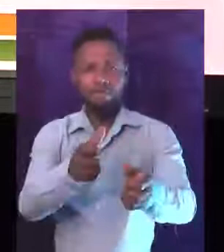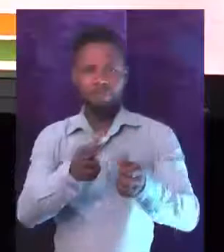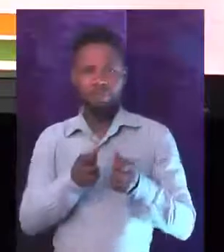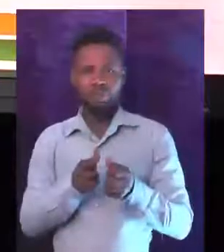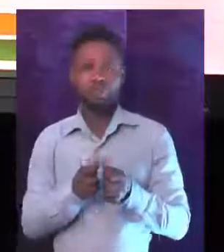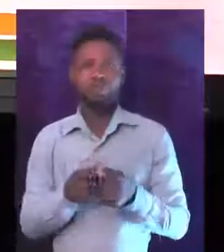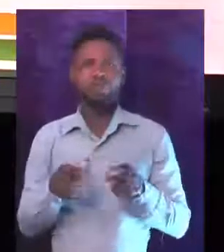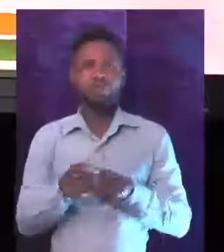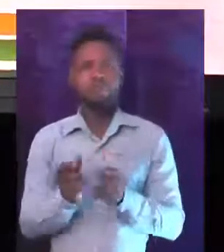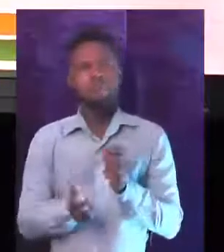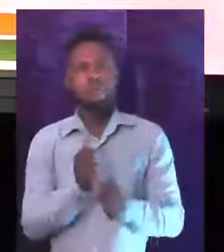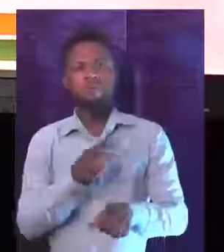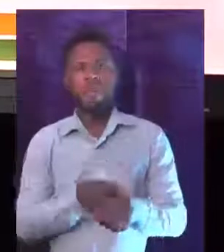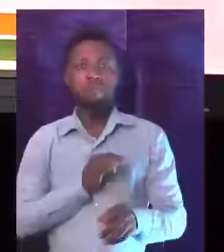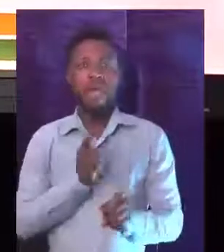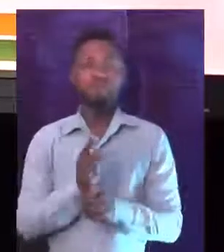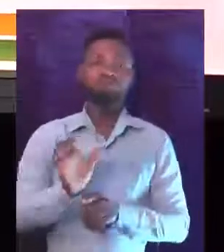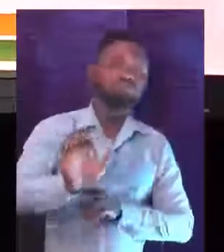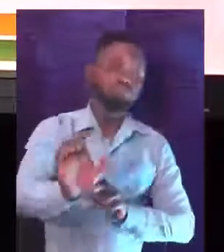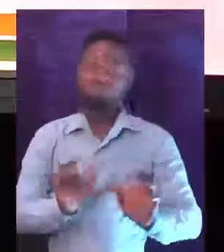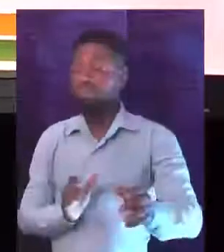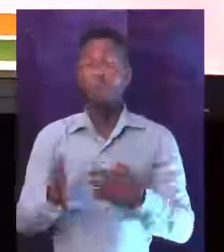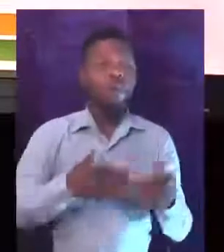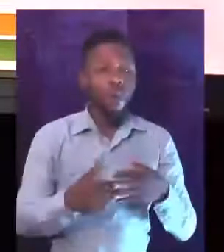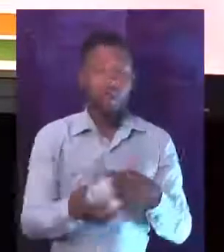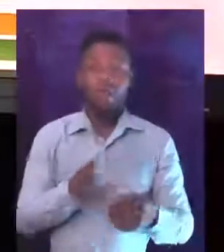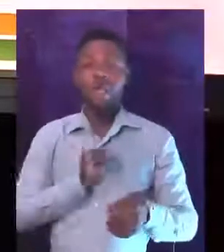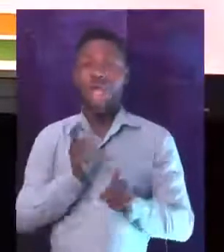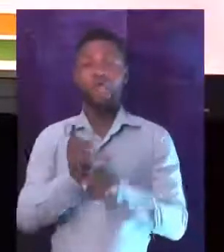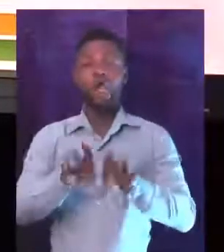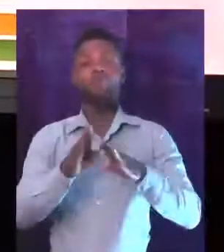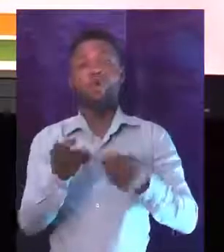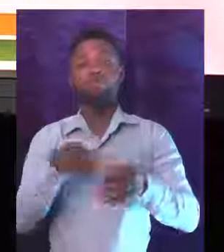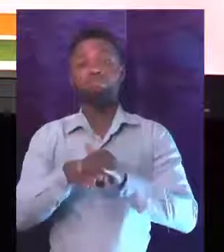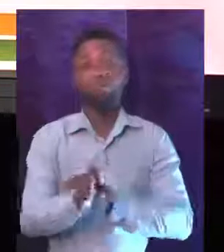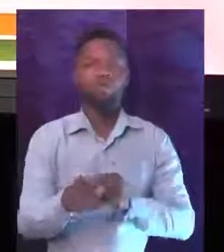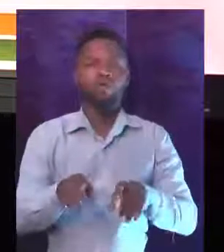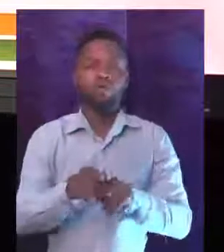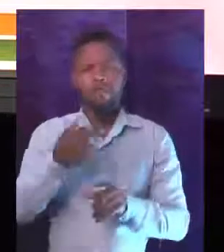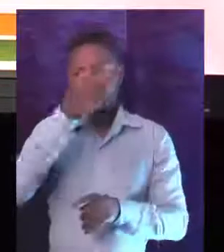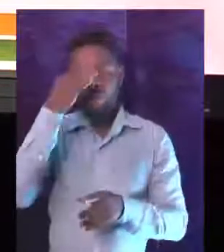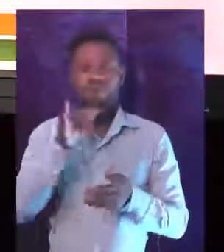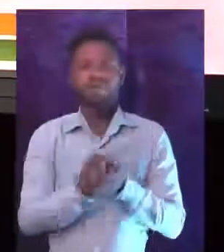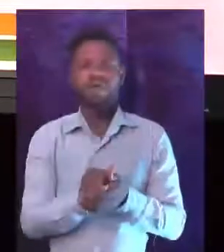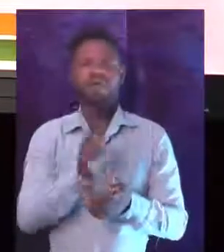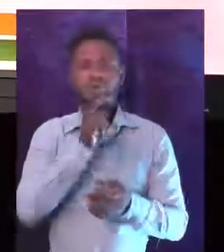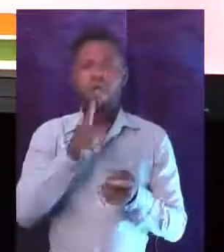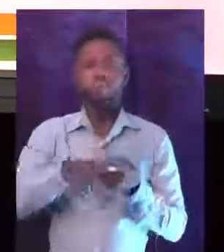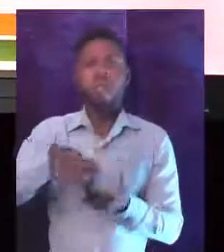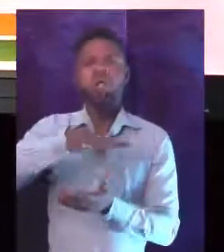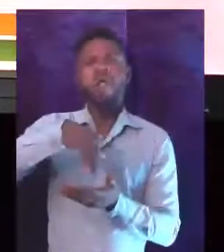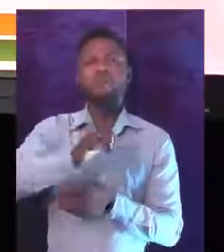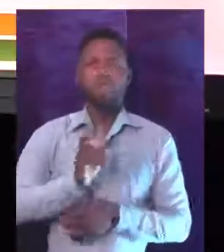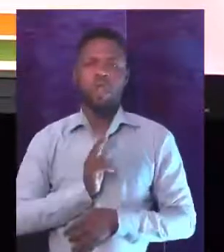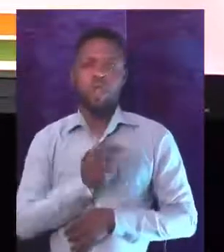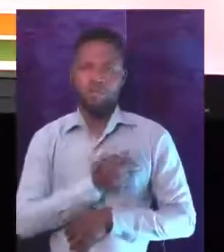push. So most times I just force the door, anyhow it opens, I enter. Because of that, to avoid such